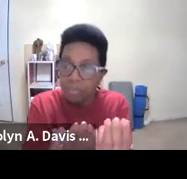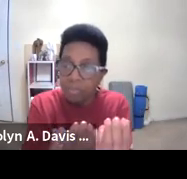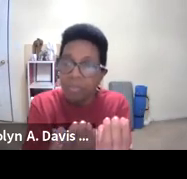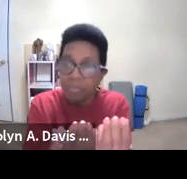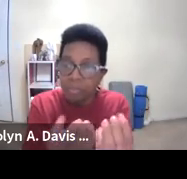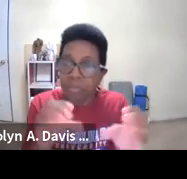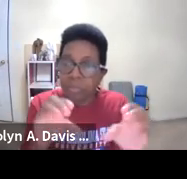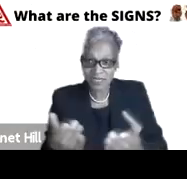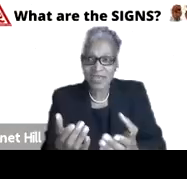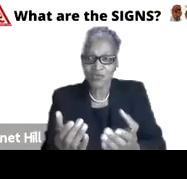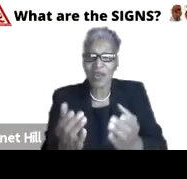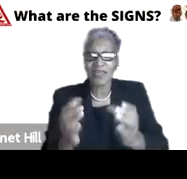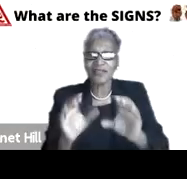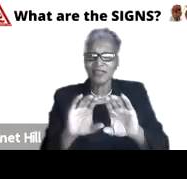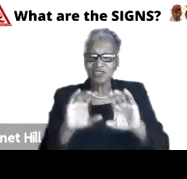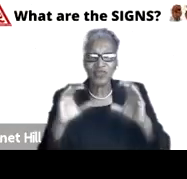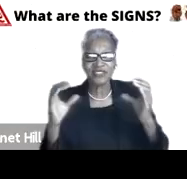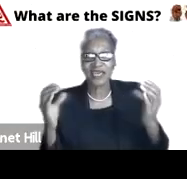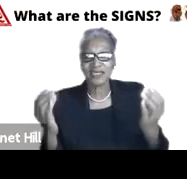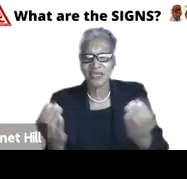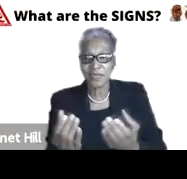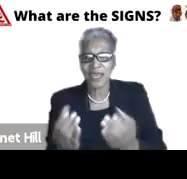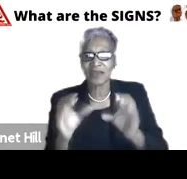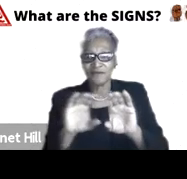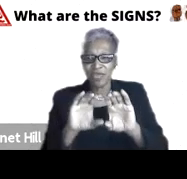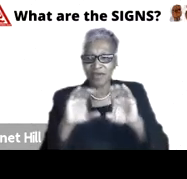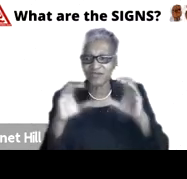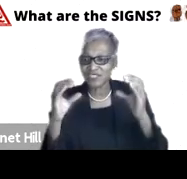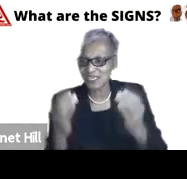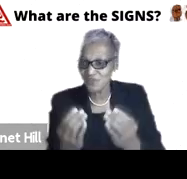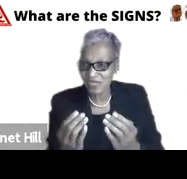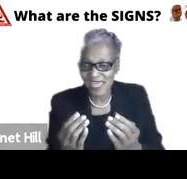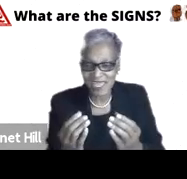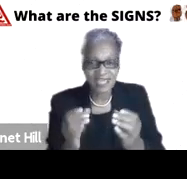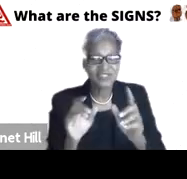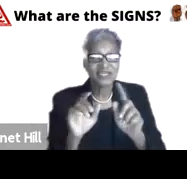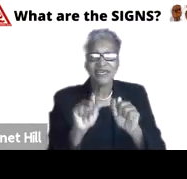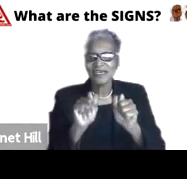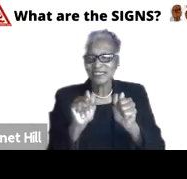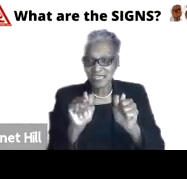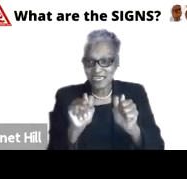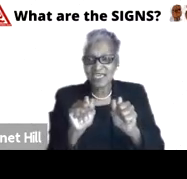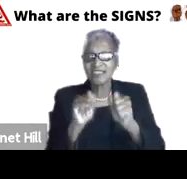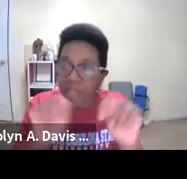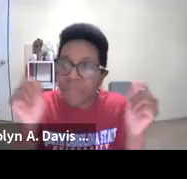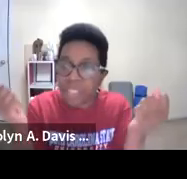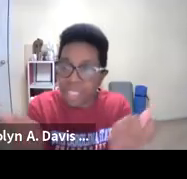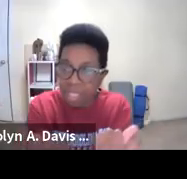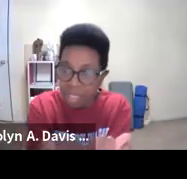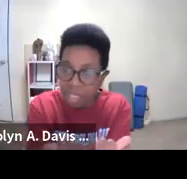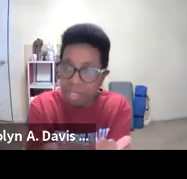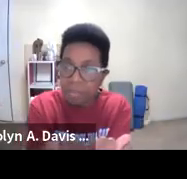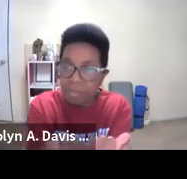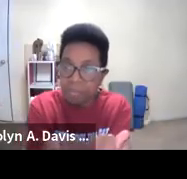whole group. You know, we're all coming together, right? That's where that sign is coming out of. We have C for class. T, give